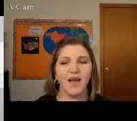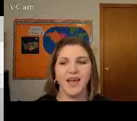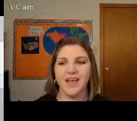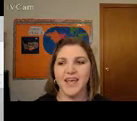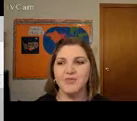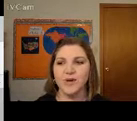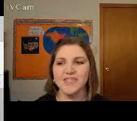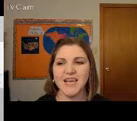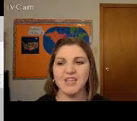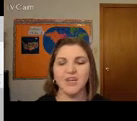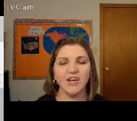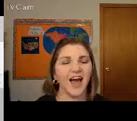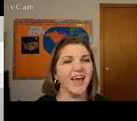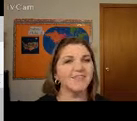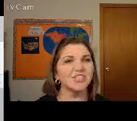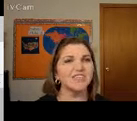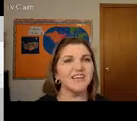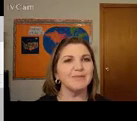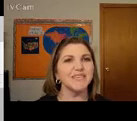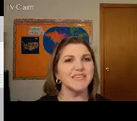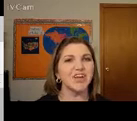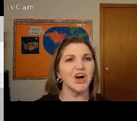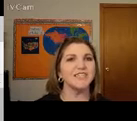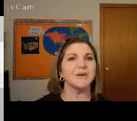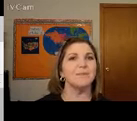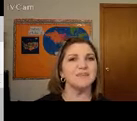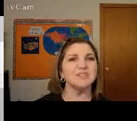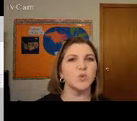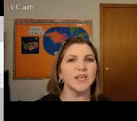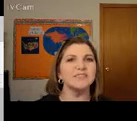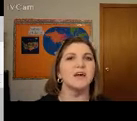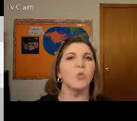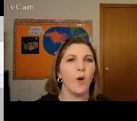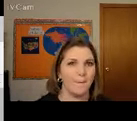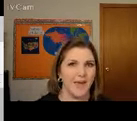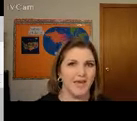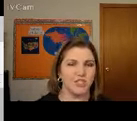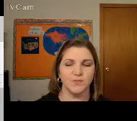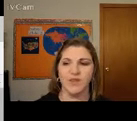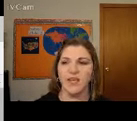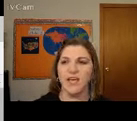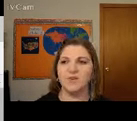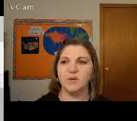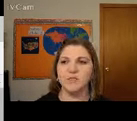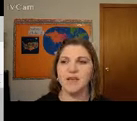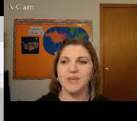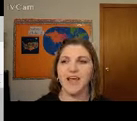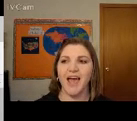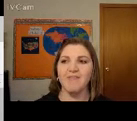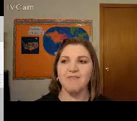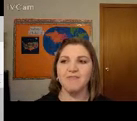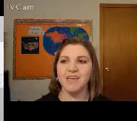All right. If we take a look, I have just typed in and gone to Miss Sweet's webpage. If you type